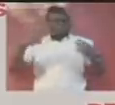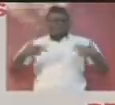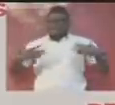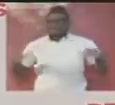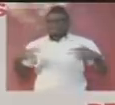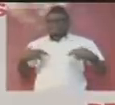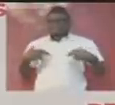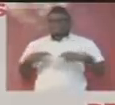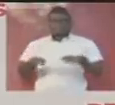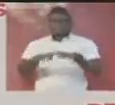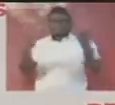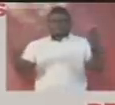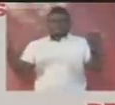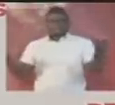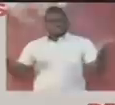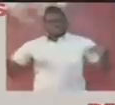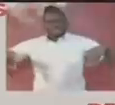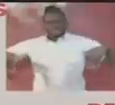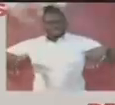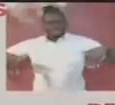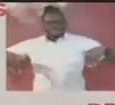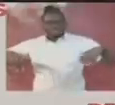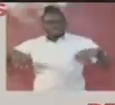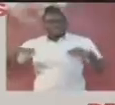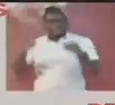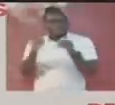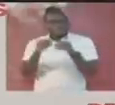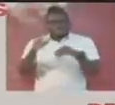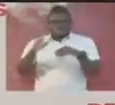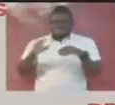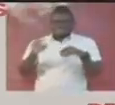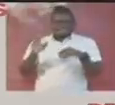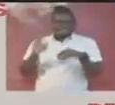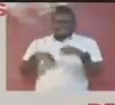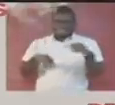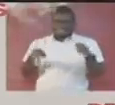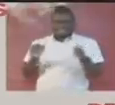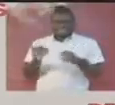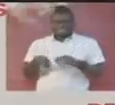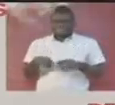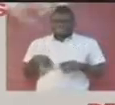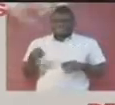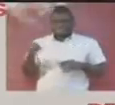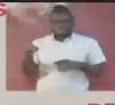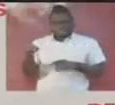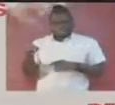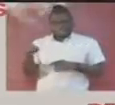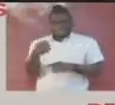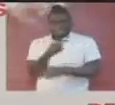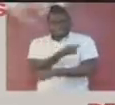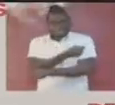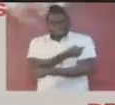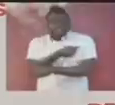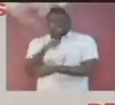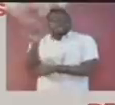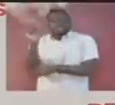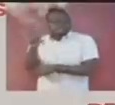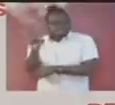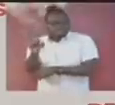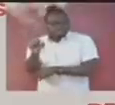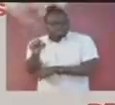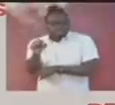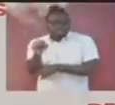restrictions. It's more than that. It will depend on, yes, the number of vaccines, 2, the number of